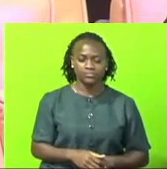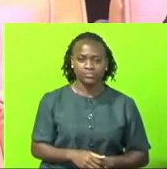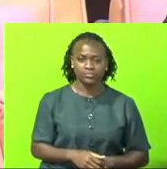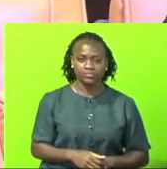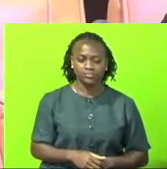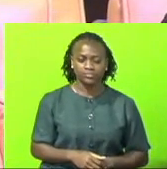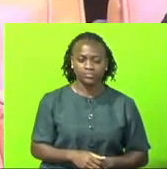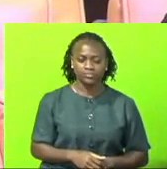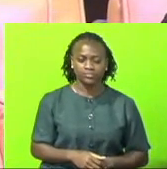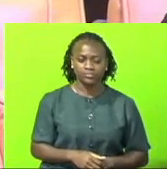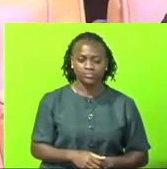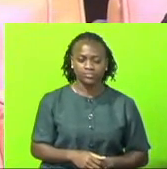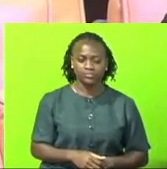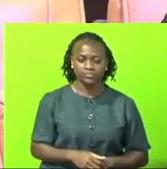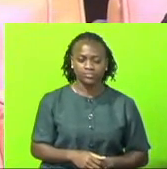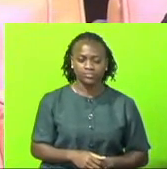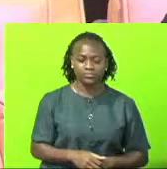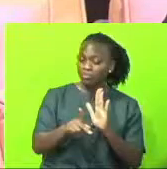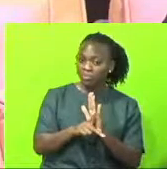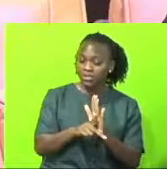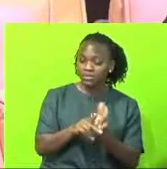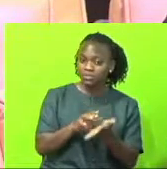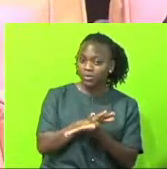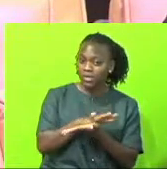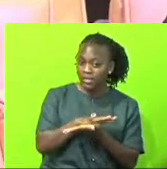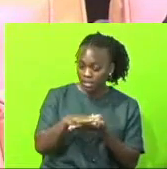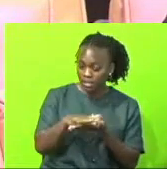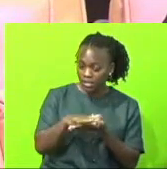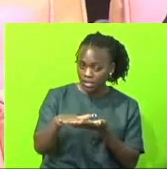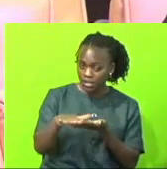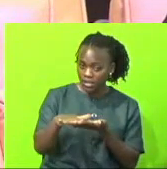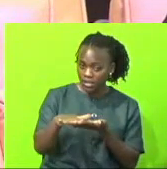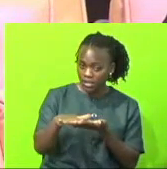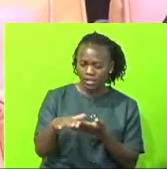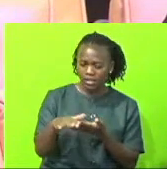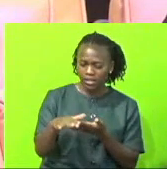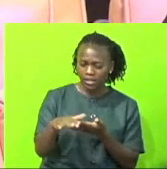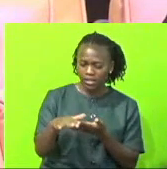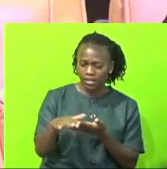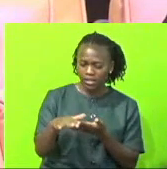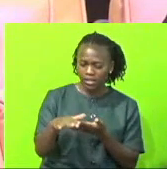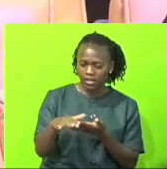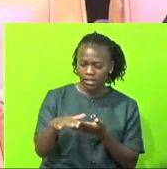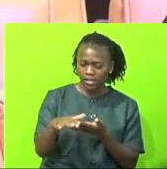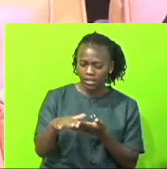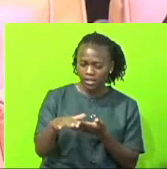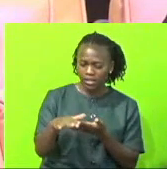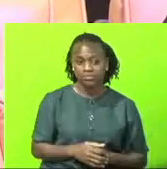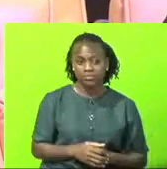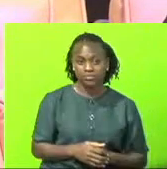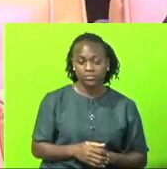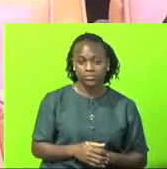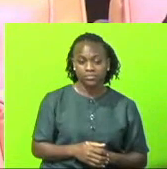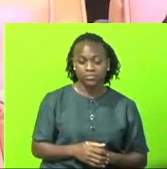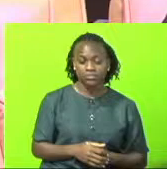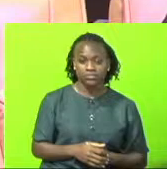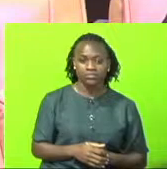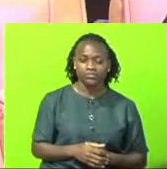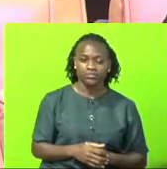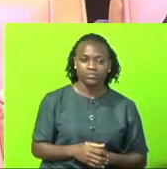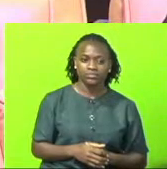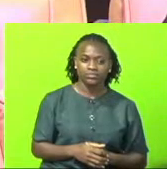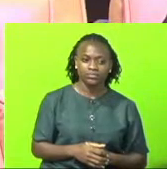The principle clearly is that in construing legislation and indeed